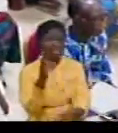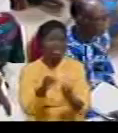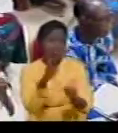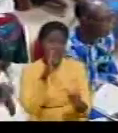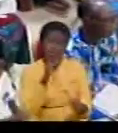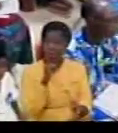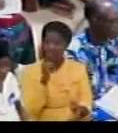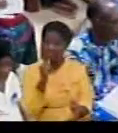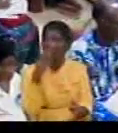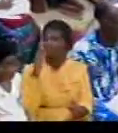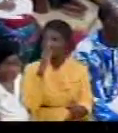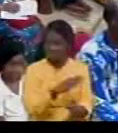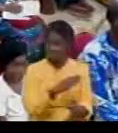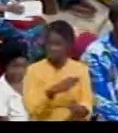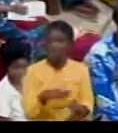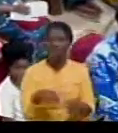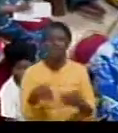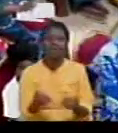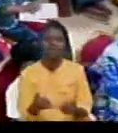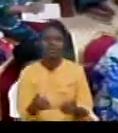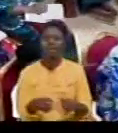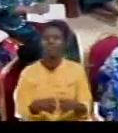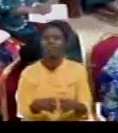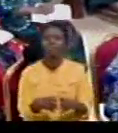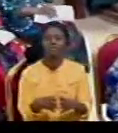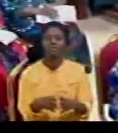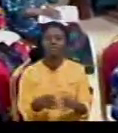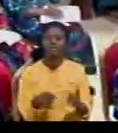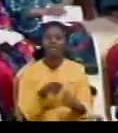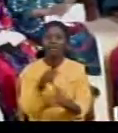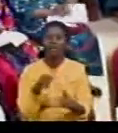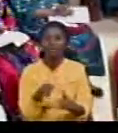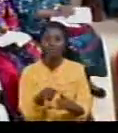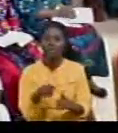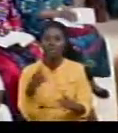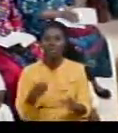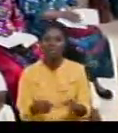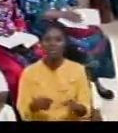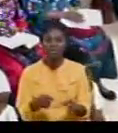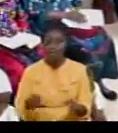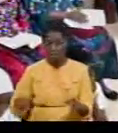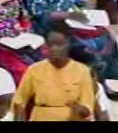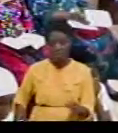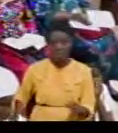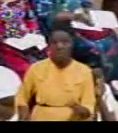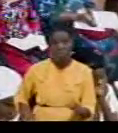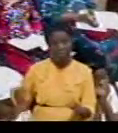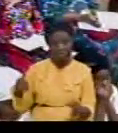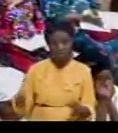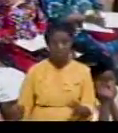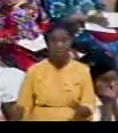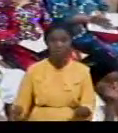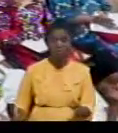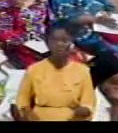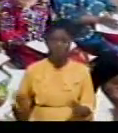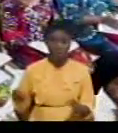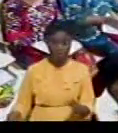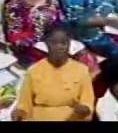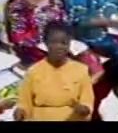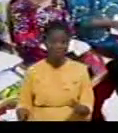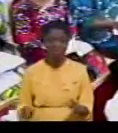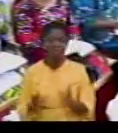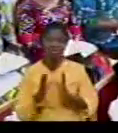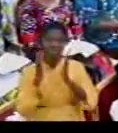evil, now when a dog barks, that doesn't influence you. Don't